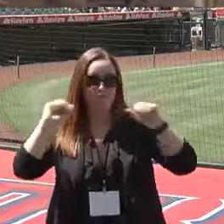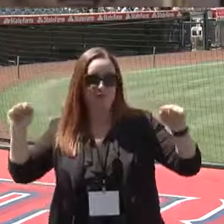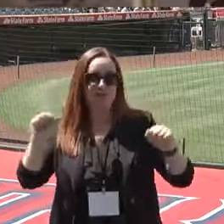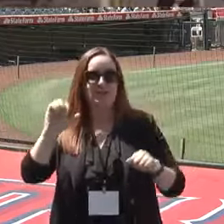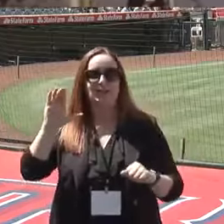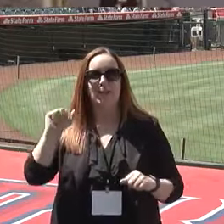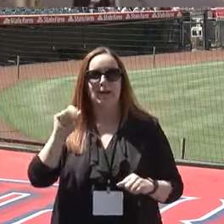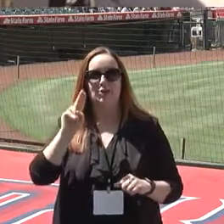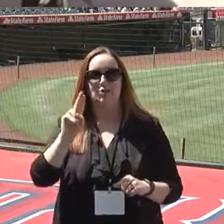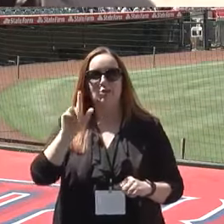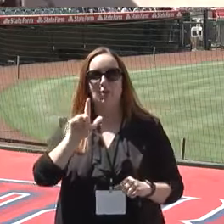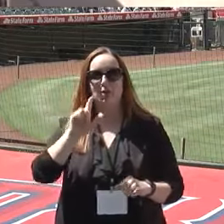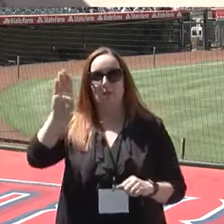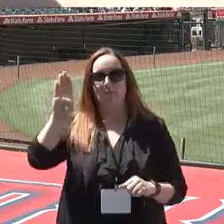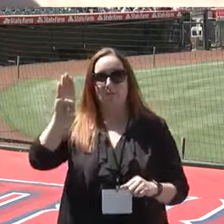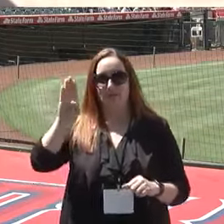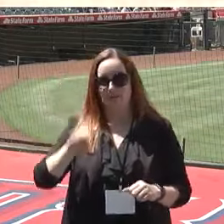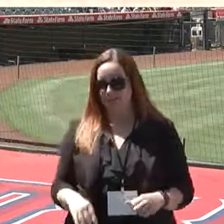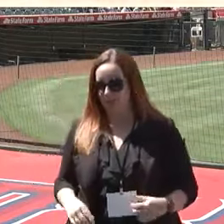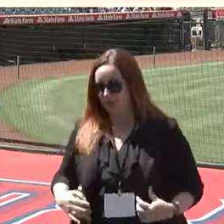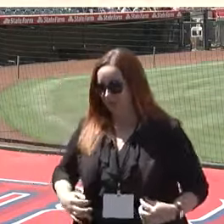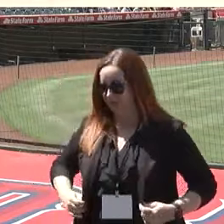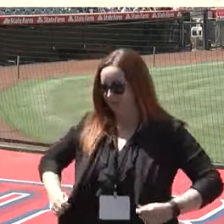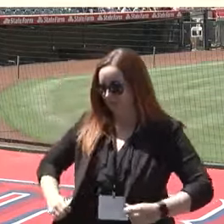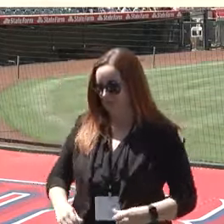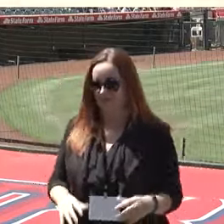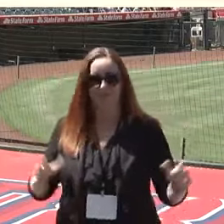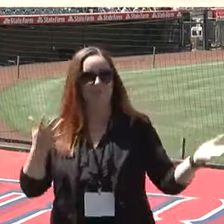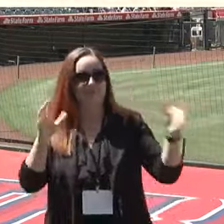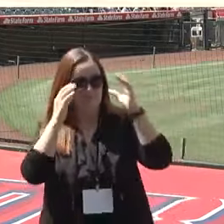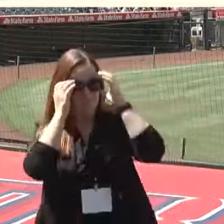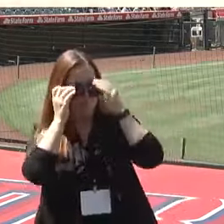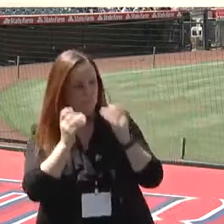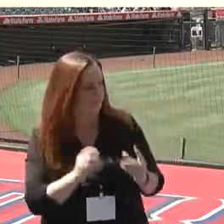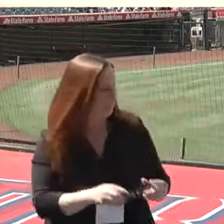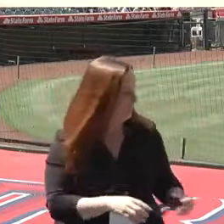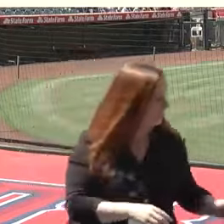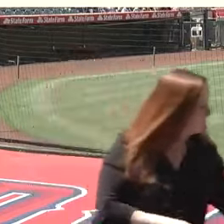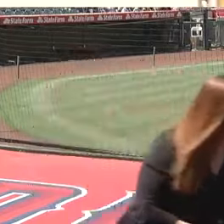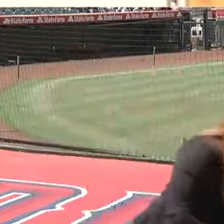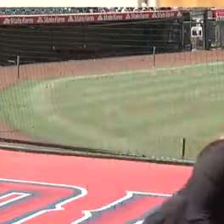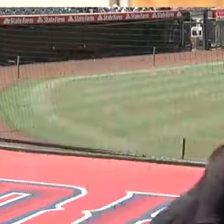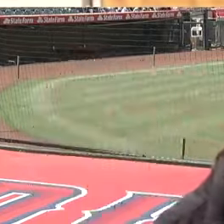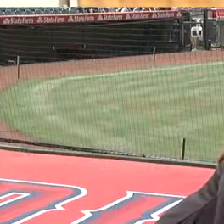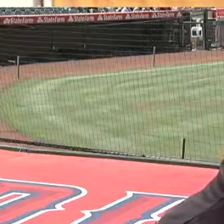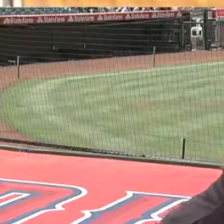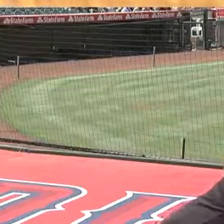California State University, Long Beach.